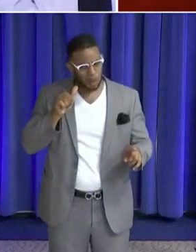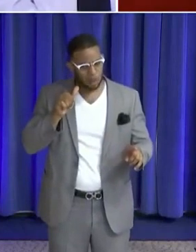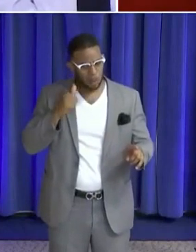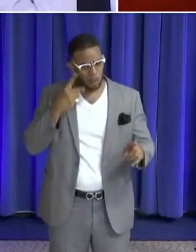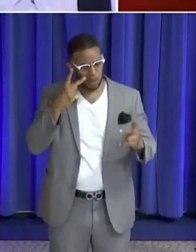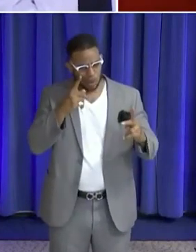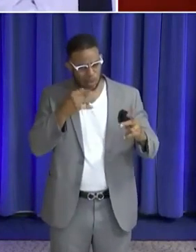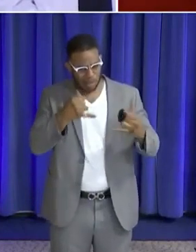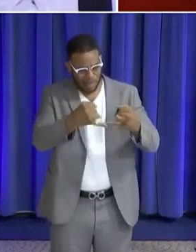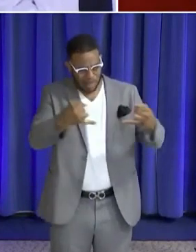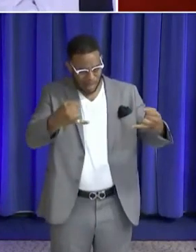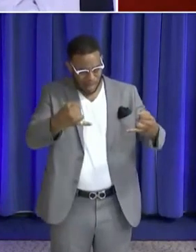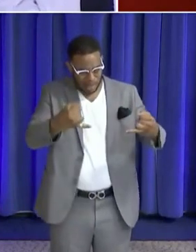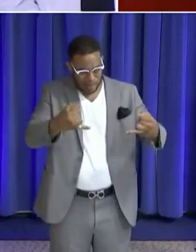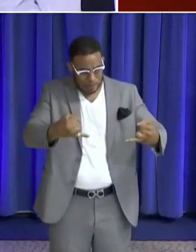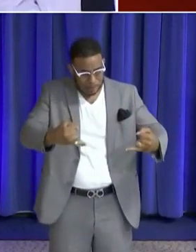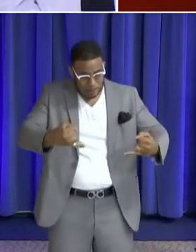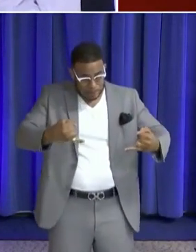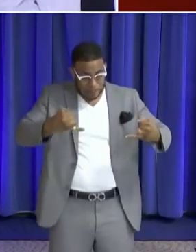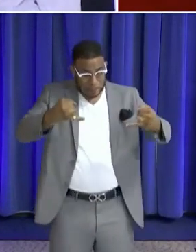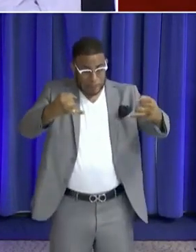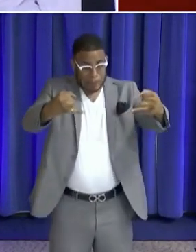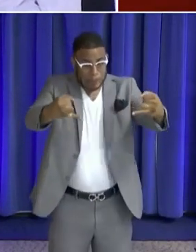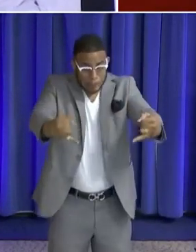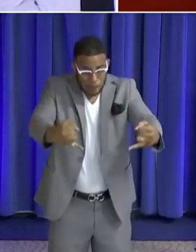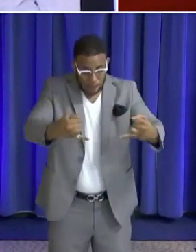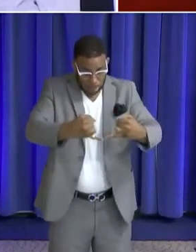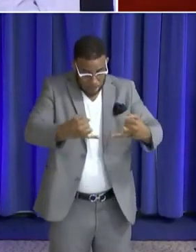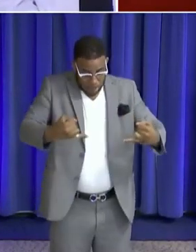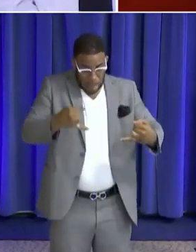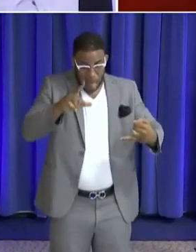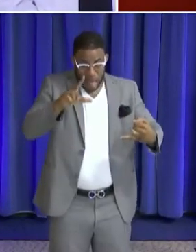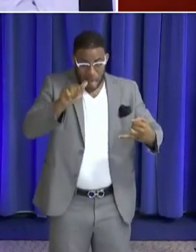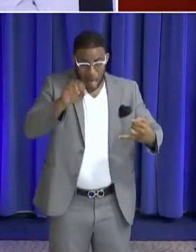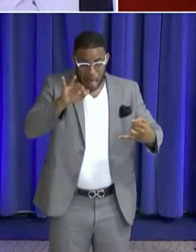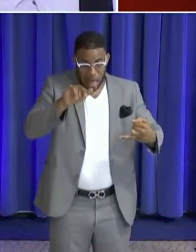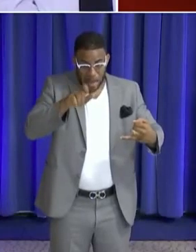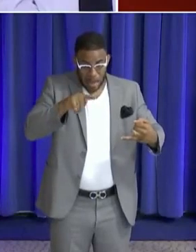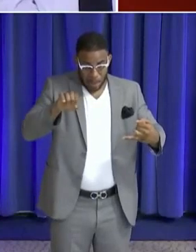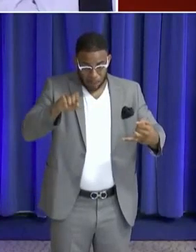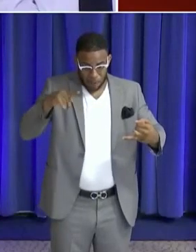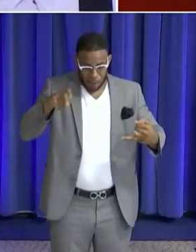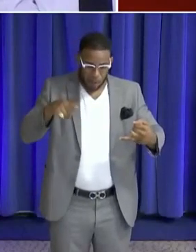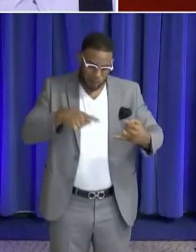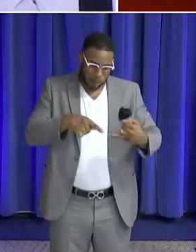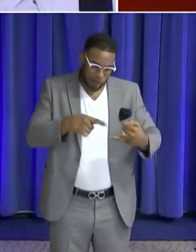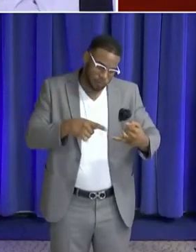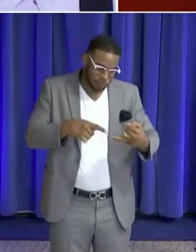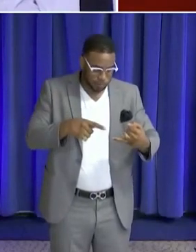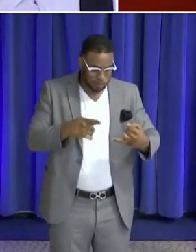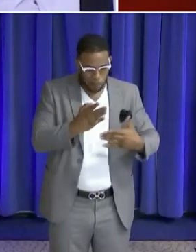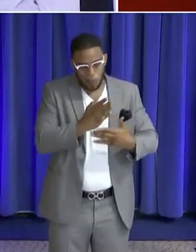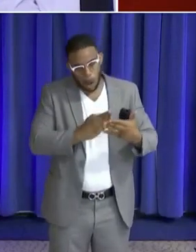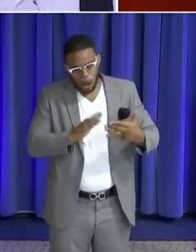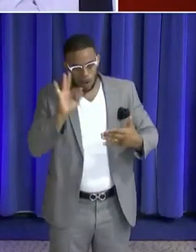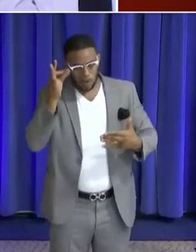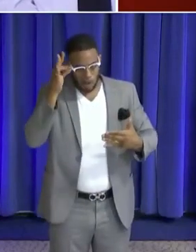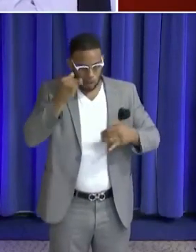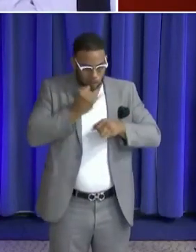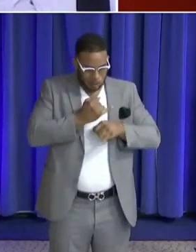their line push out from Lafayette Park, which they can argue is part of the federal complex that